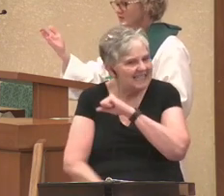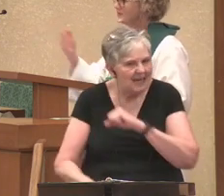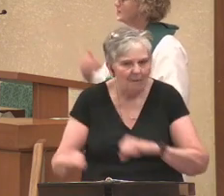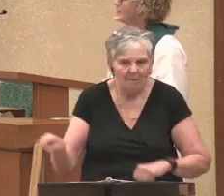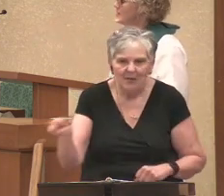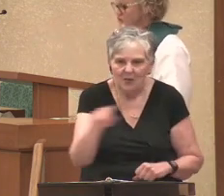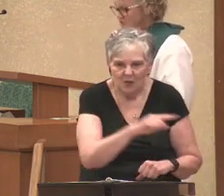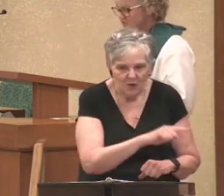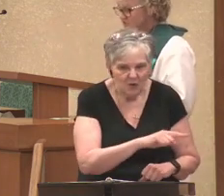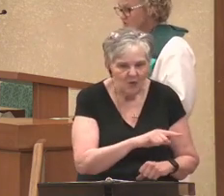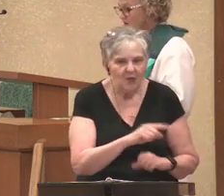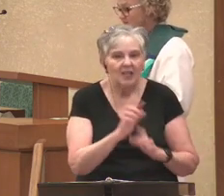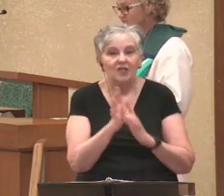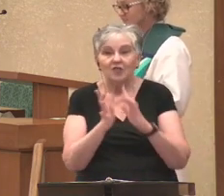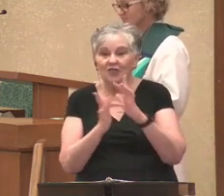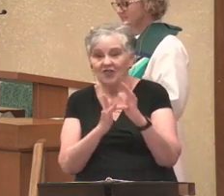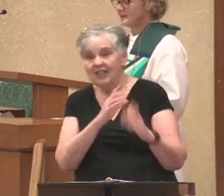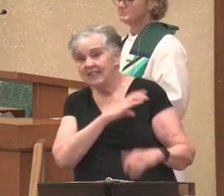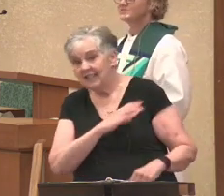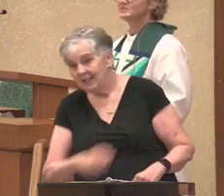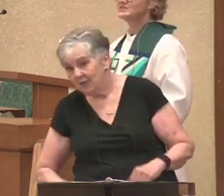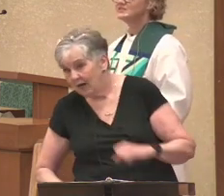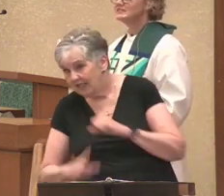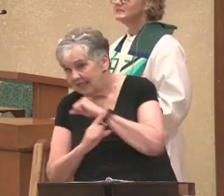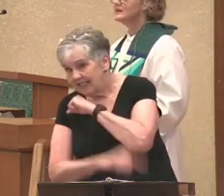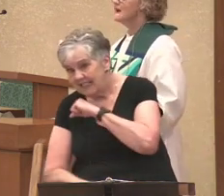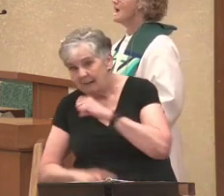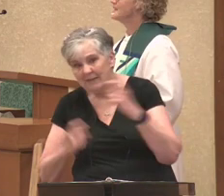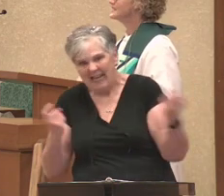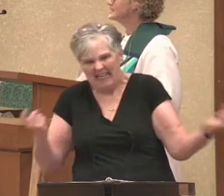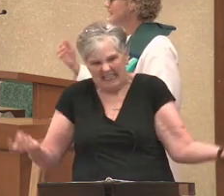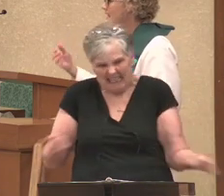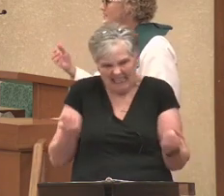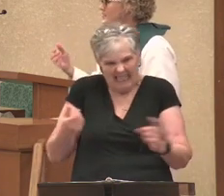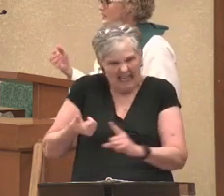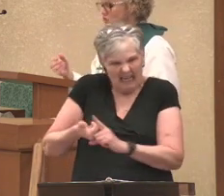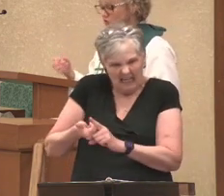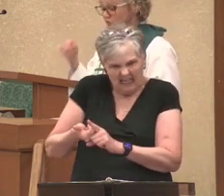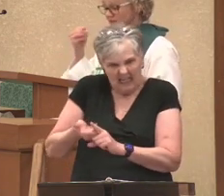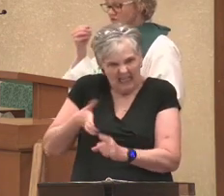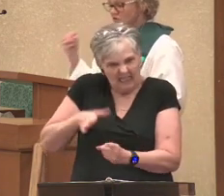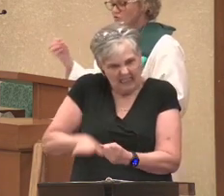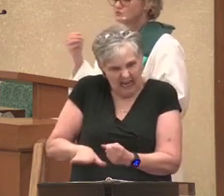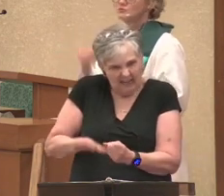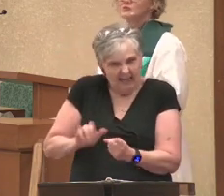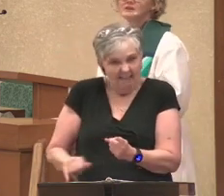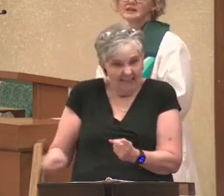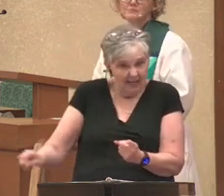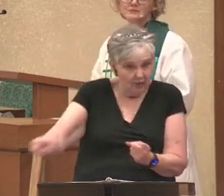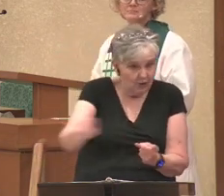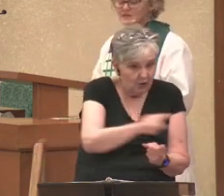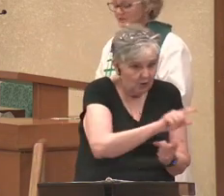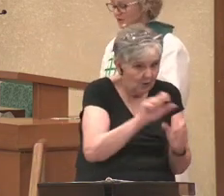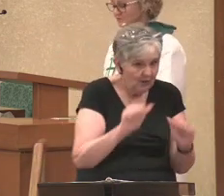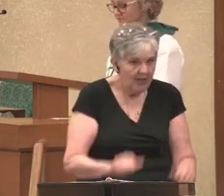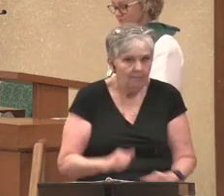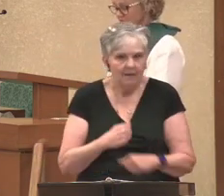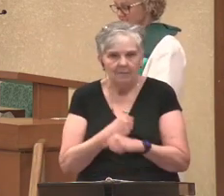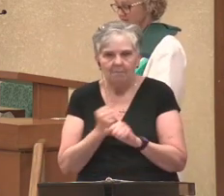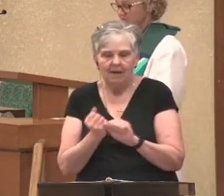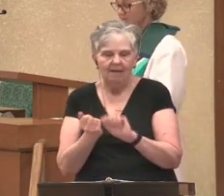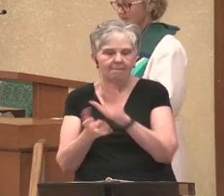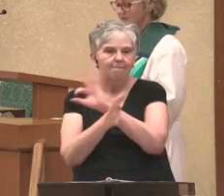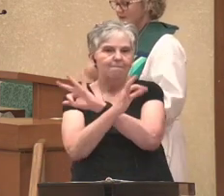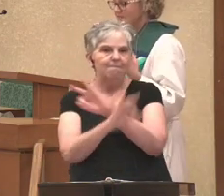you. Jesus Christ condemns sin and death so that you can be made